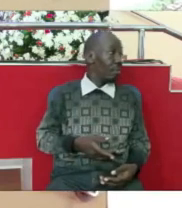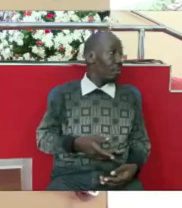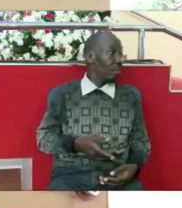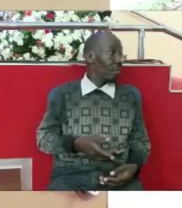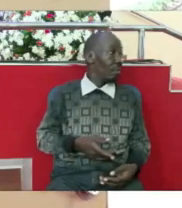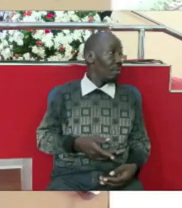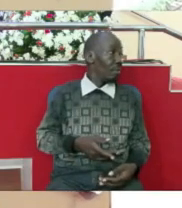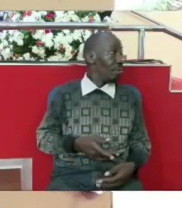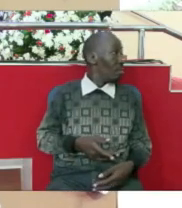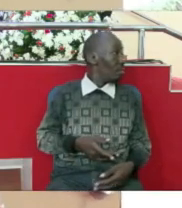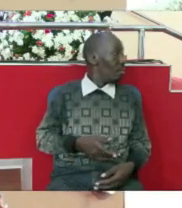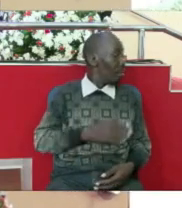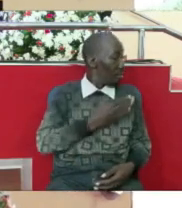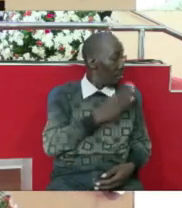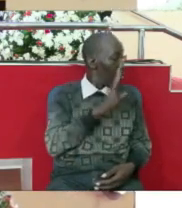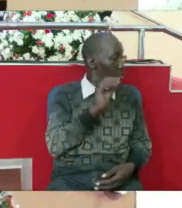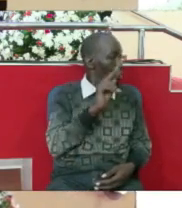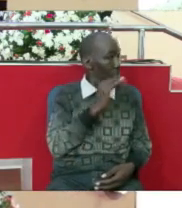Boni?